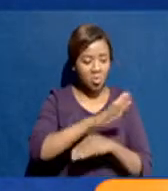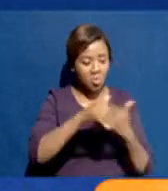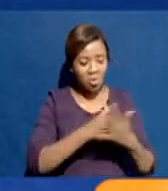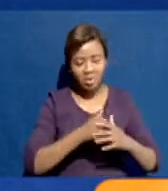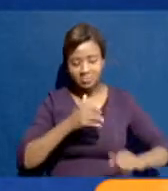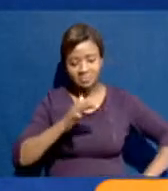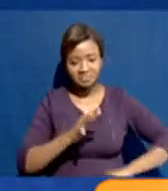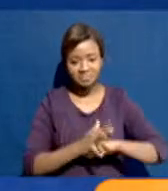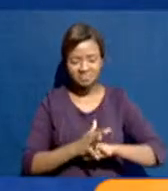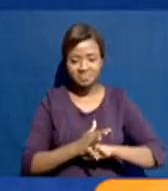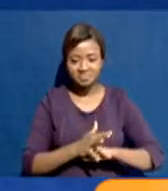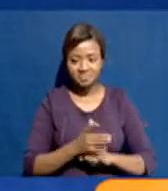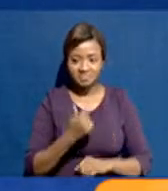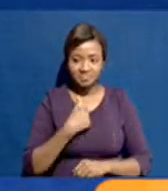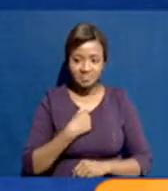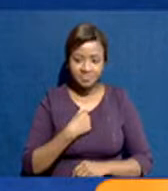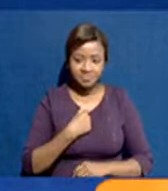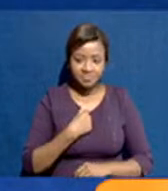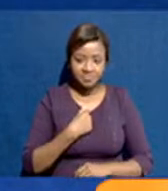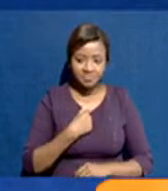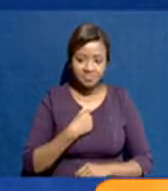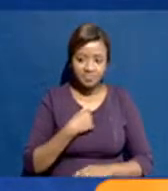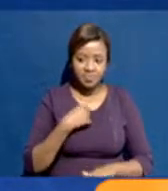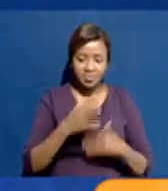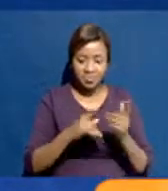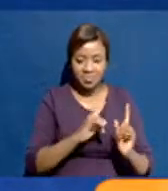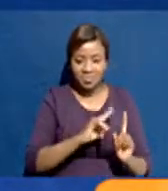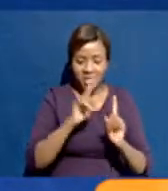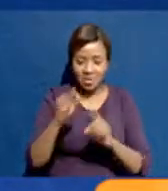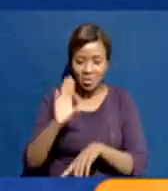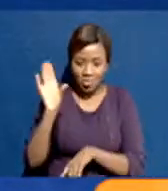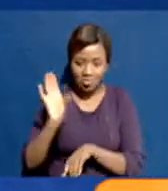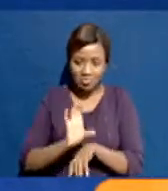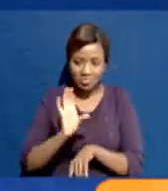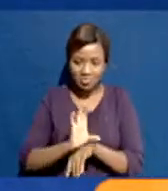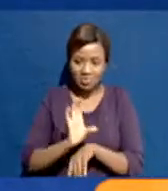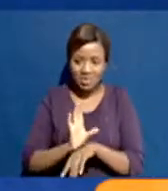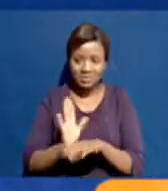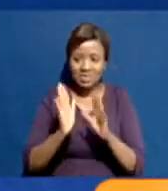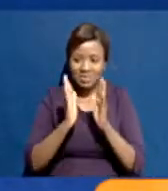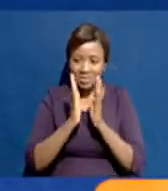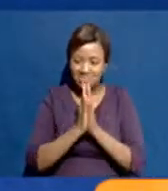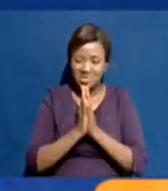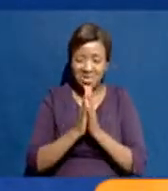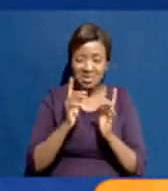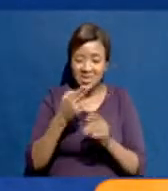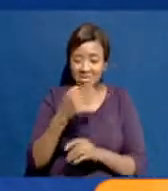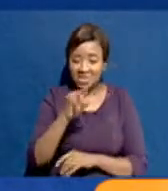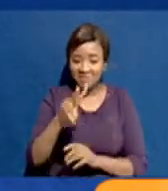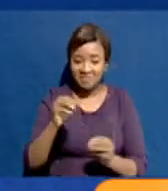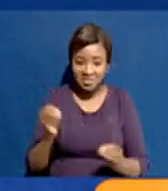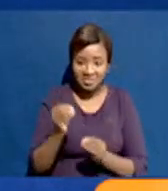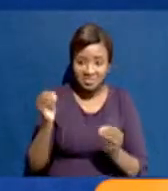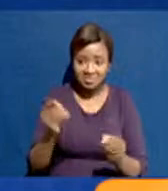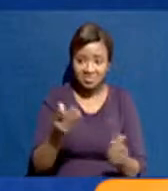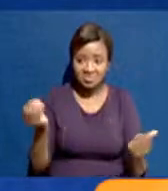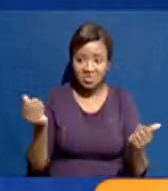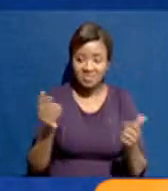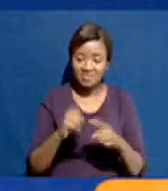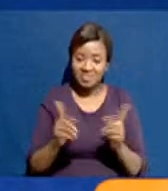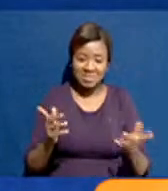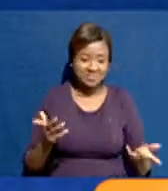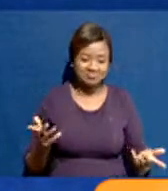supportive. And then I got into church. And then I prayed it away, but yo, it didn't go.